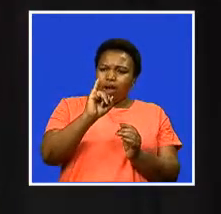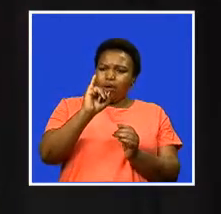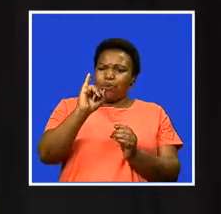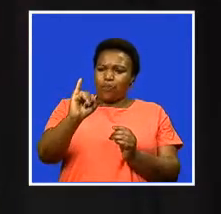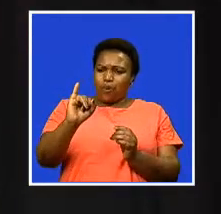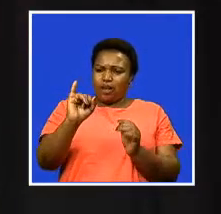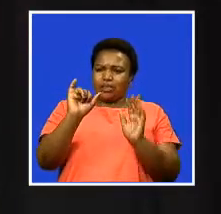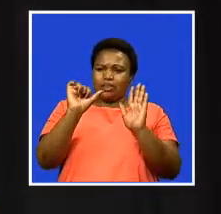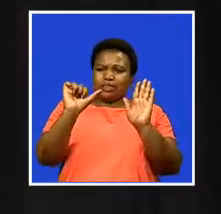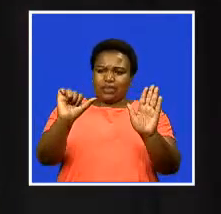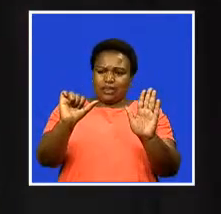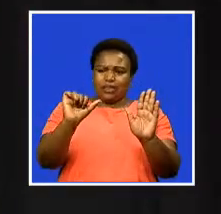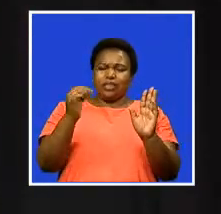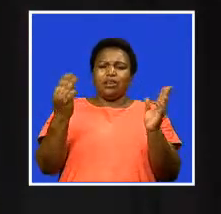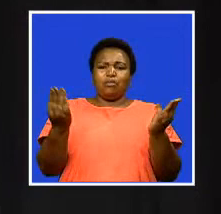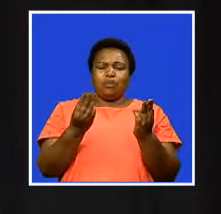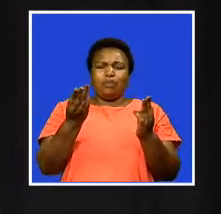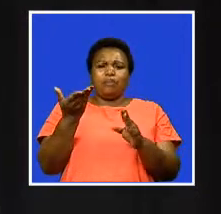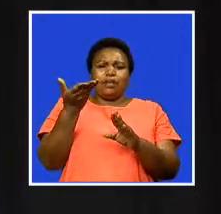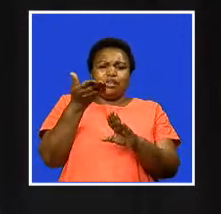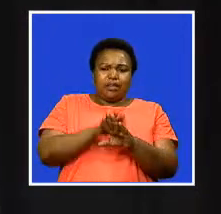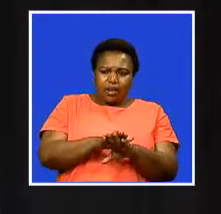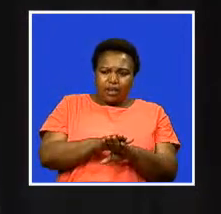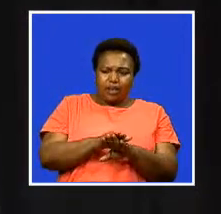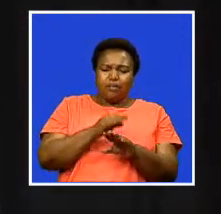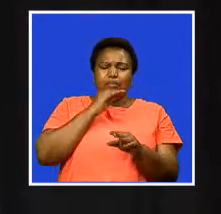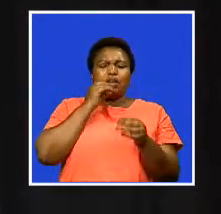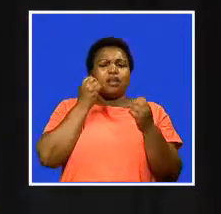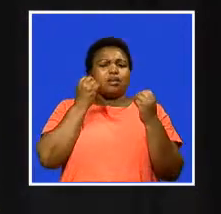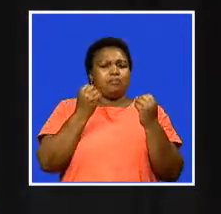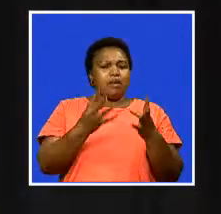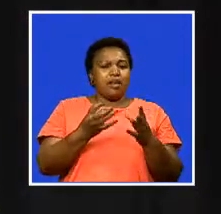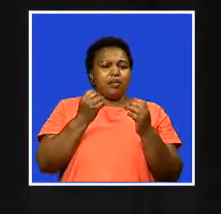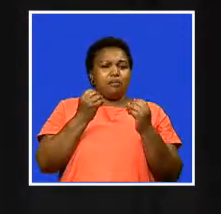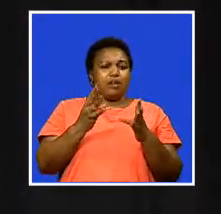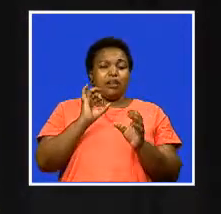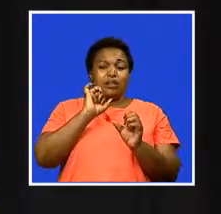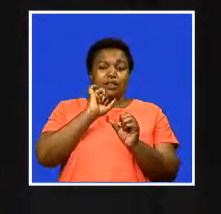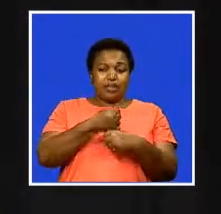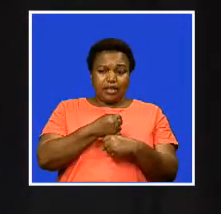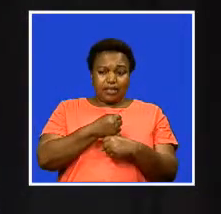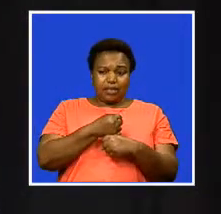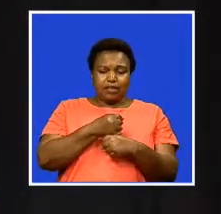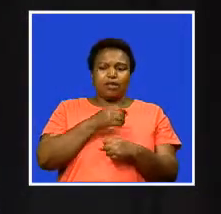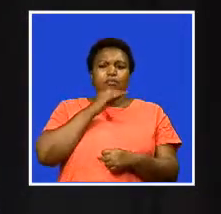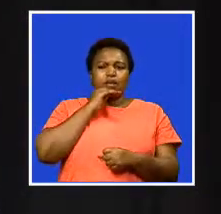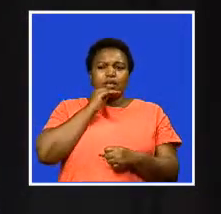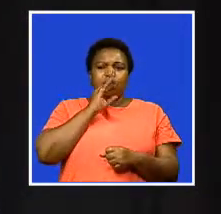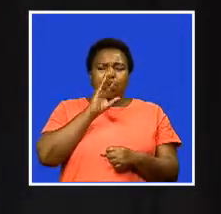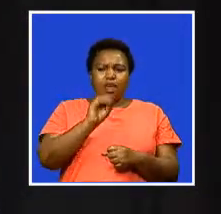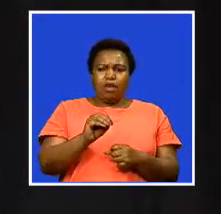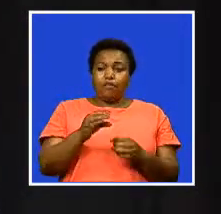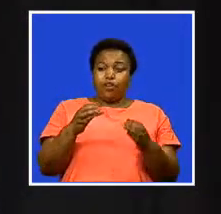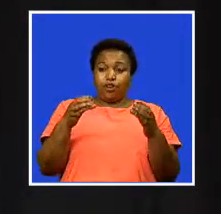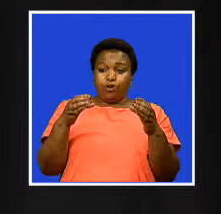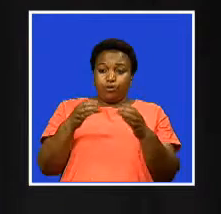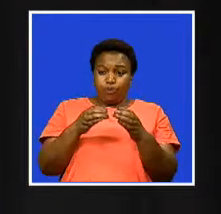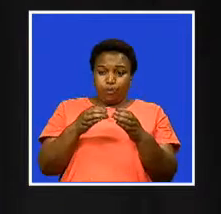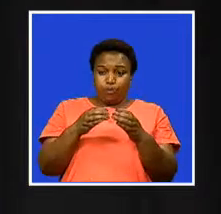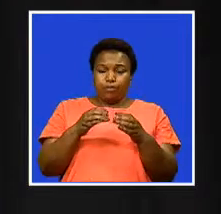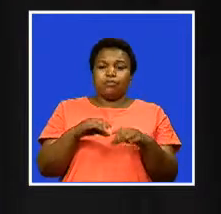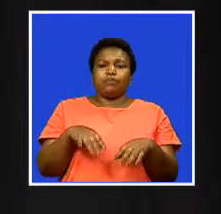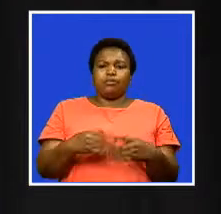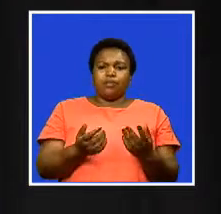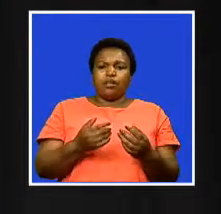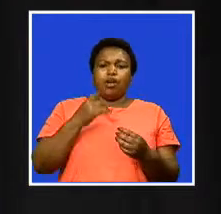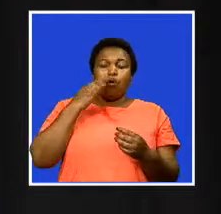waqala umkhuhlane emalanga seze manengi kukhona ke igroup ke le ncane lengiba kuyo lekuthi each